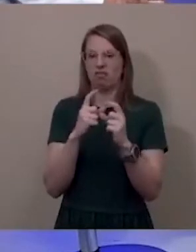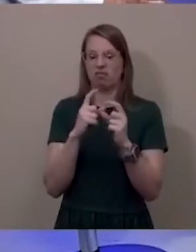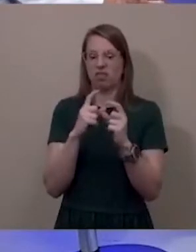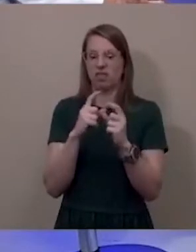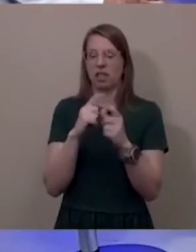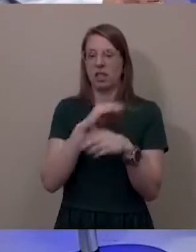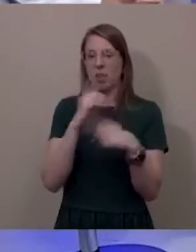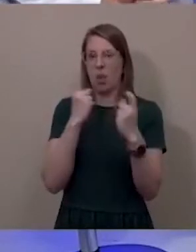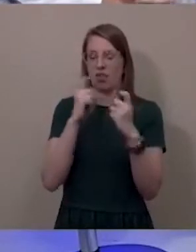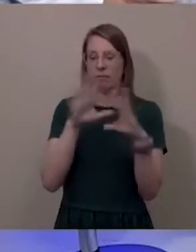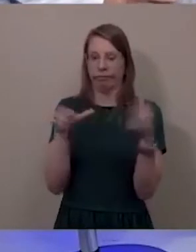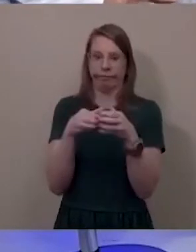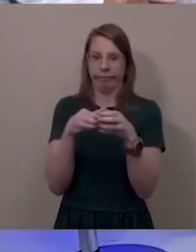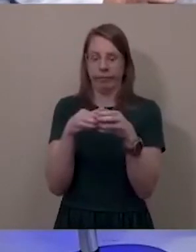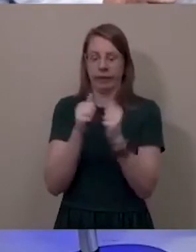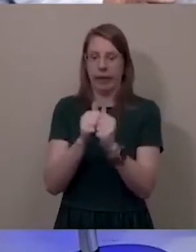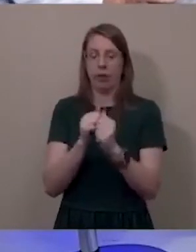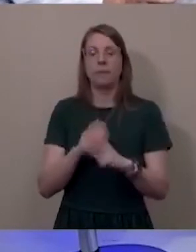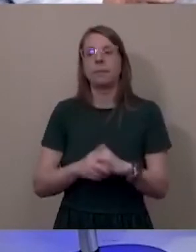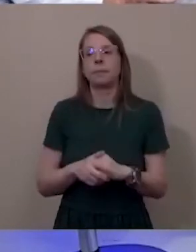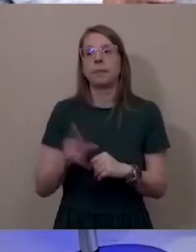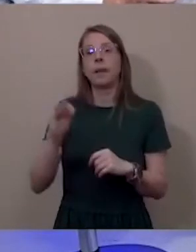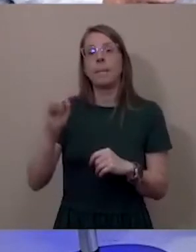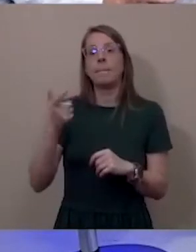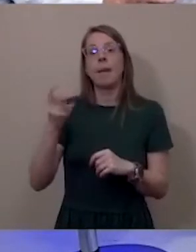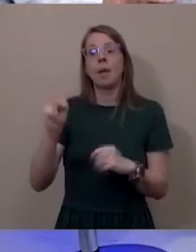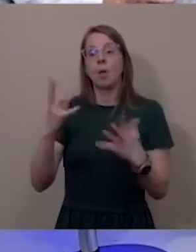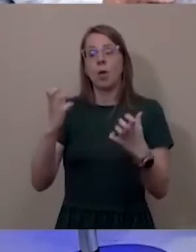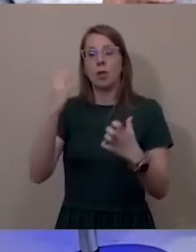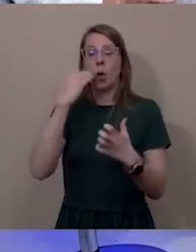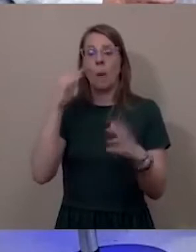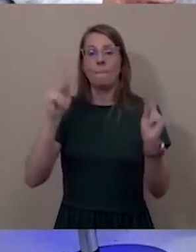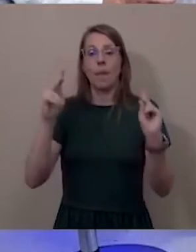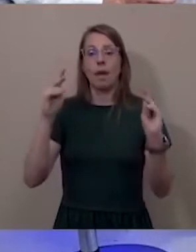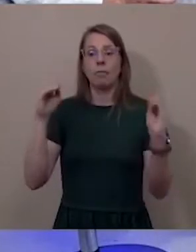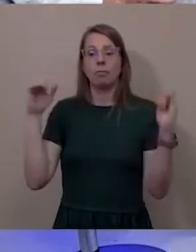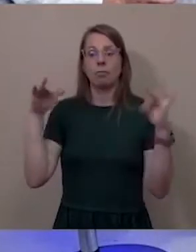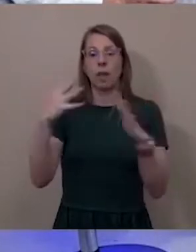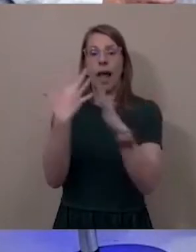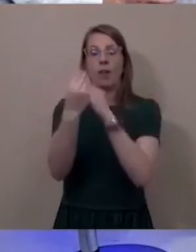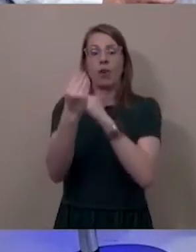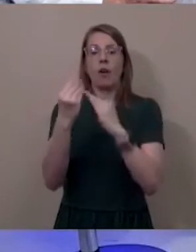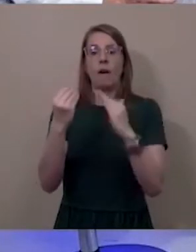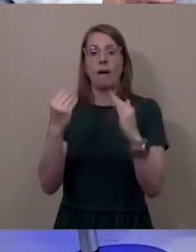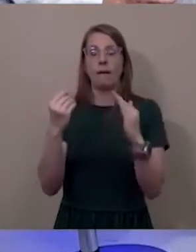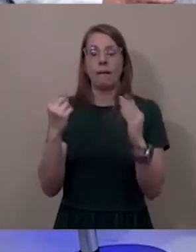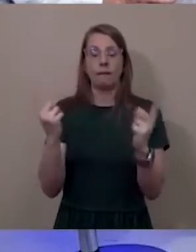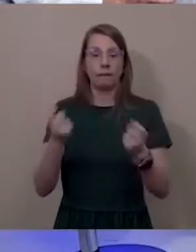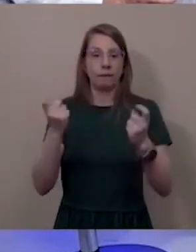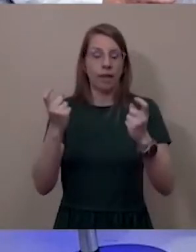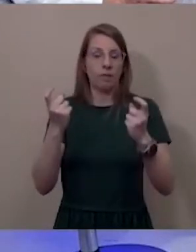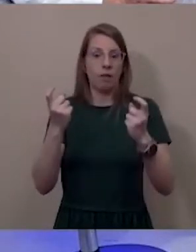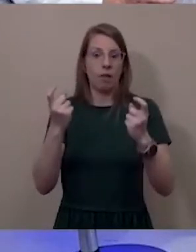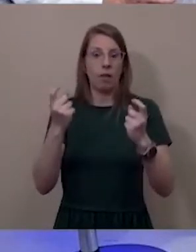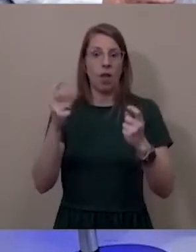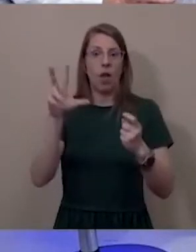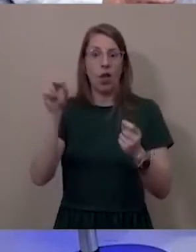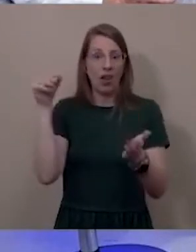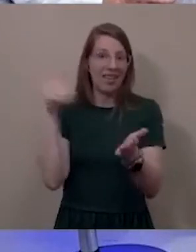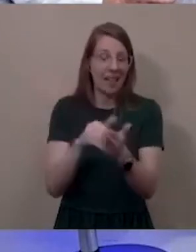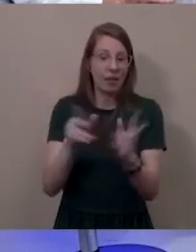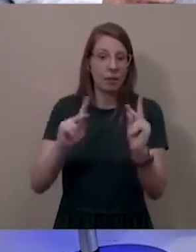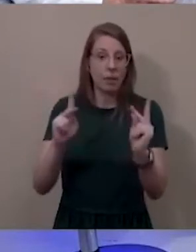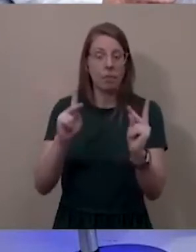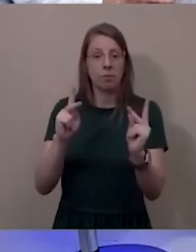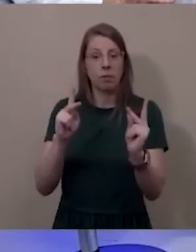together. Megan wants to know, there was a group of people at an outdoor festival at Liberty Memorial, about 30,000 people. She